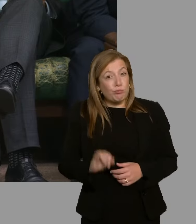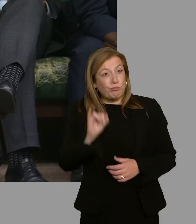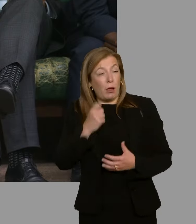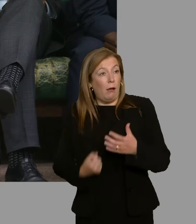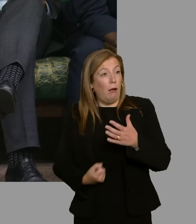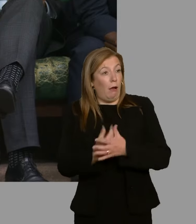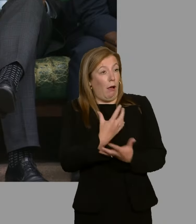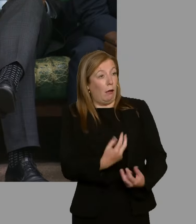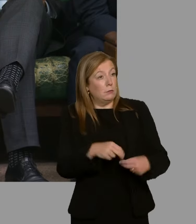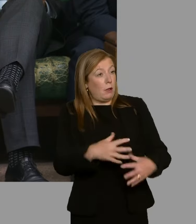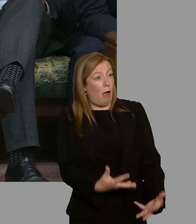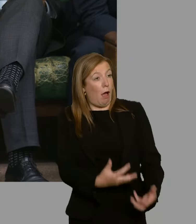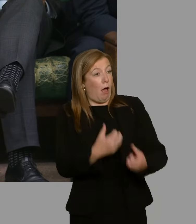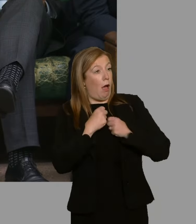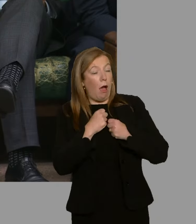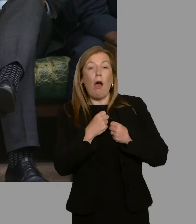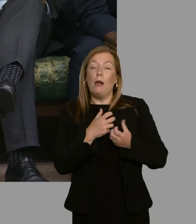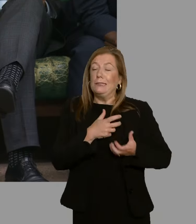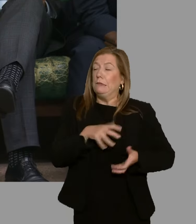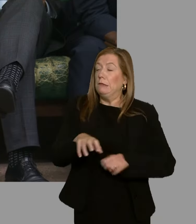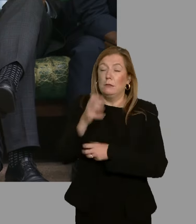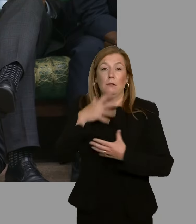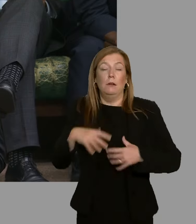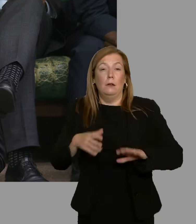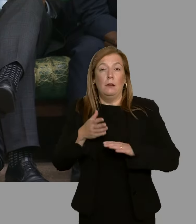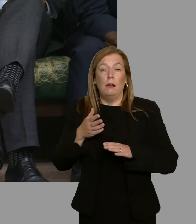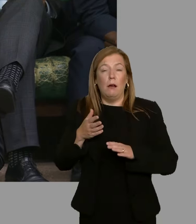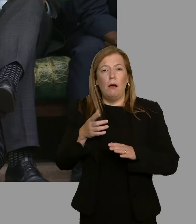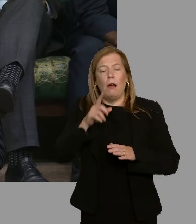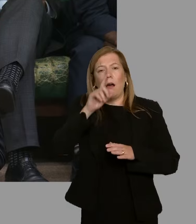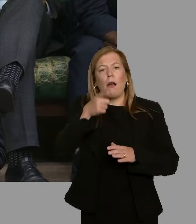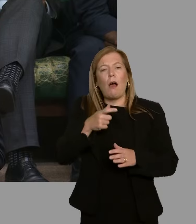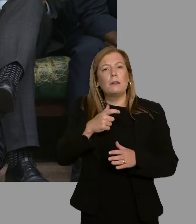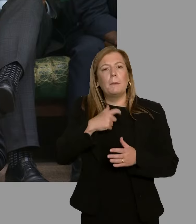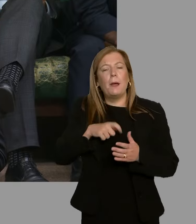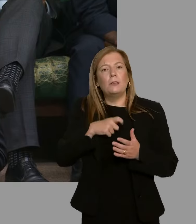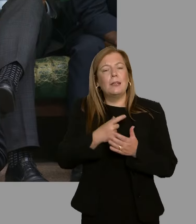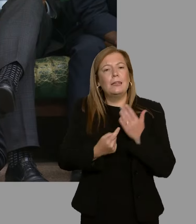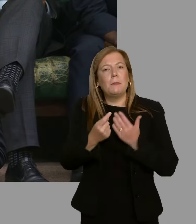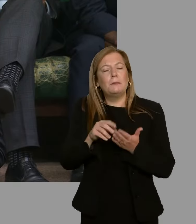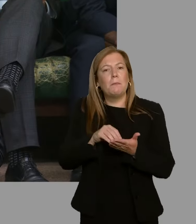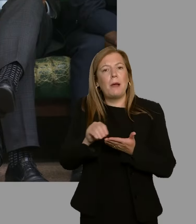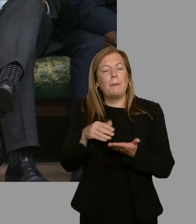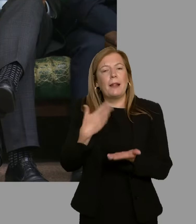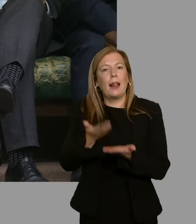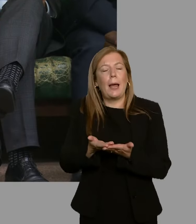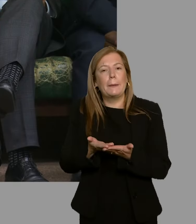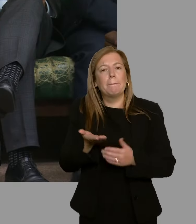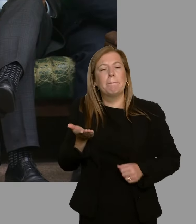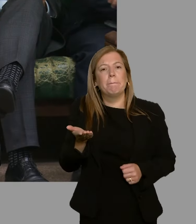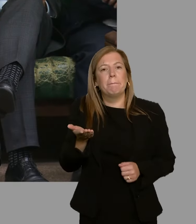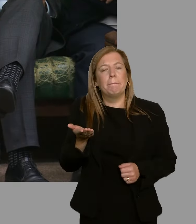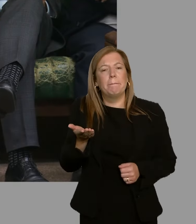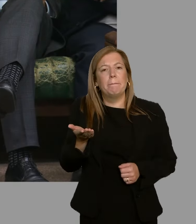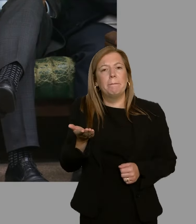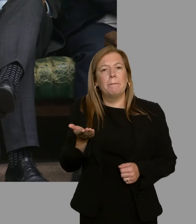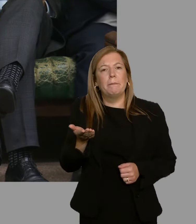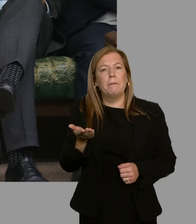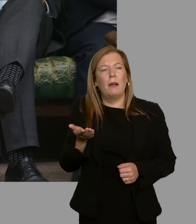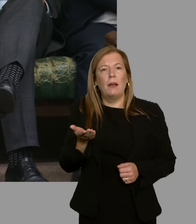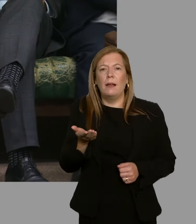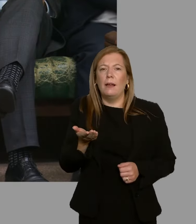from claiming personal independence payments and are instead limited to the lesser support of attendance allowance? And